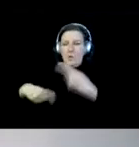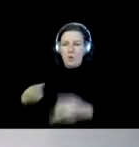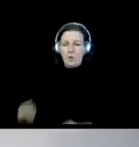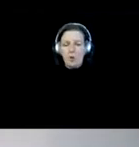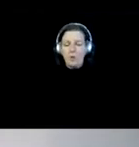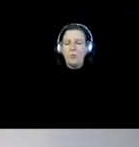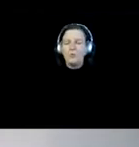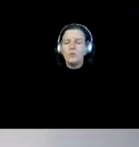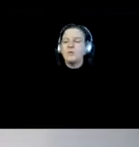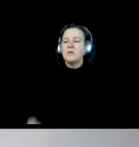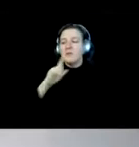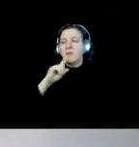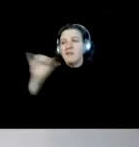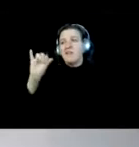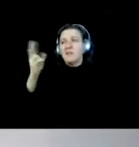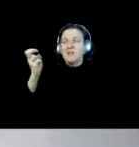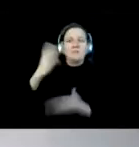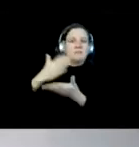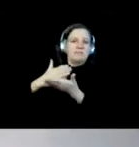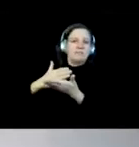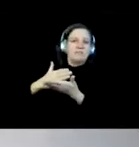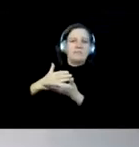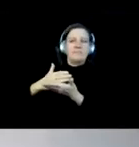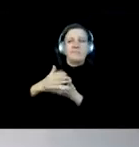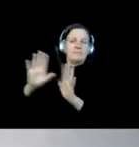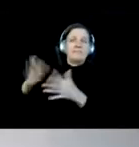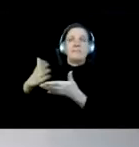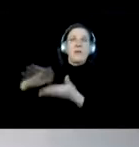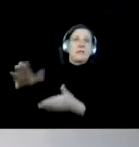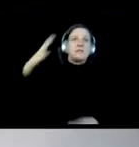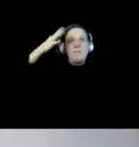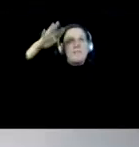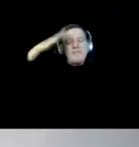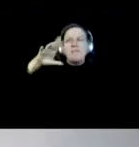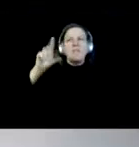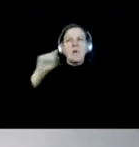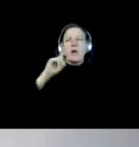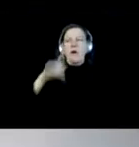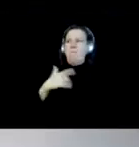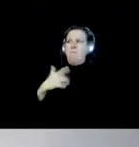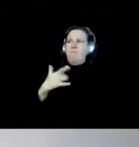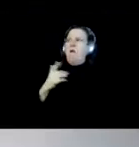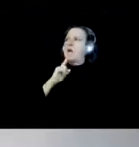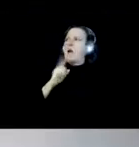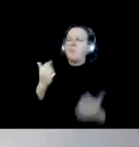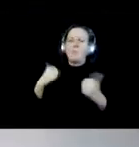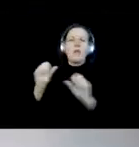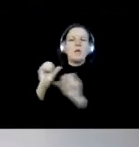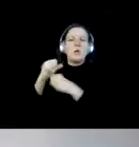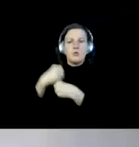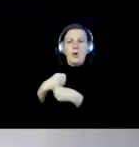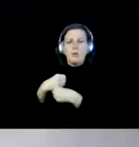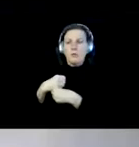sort of dismissive of theory, I like do really try to make it make sense in